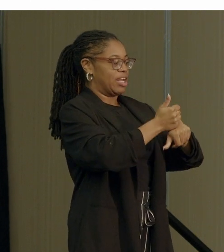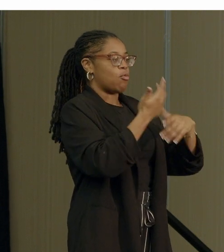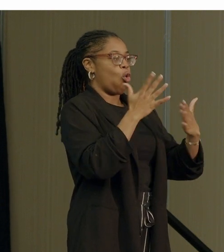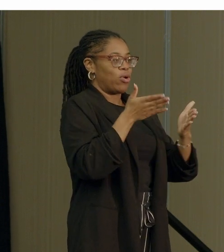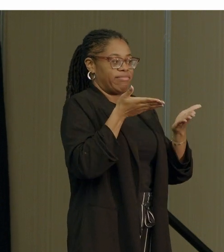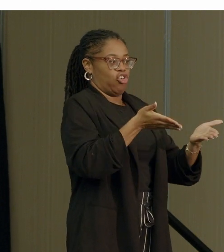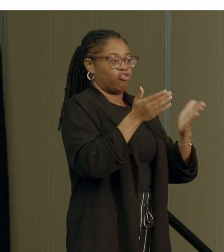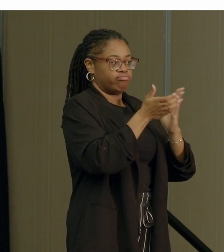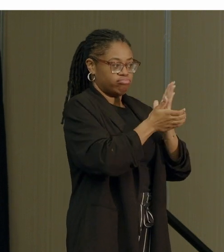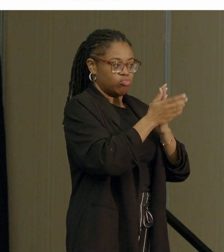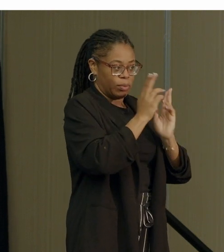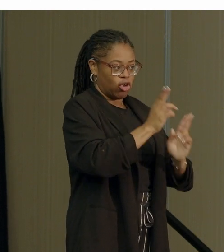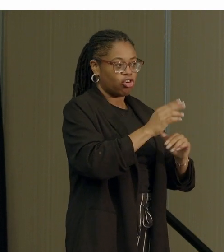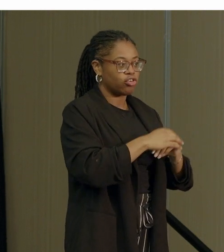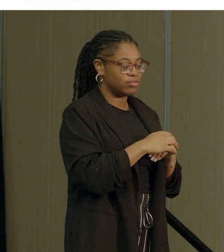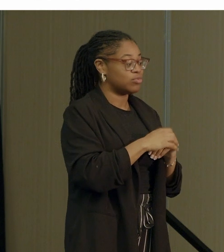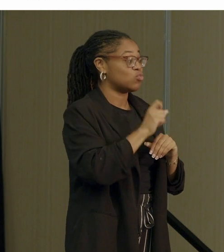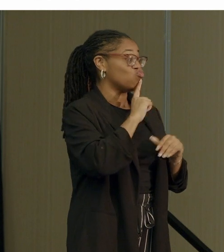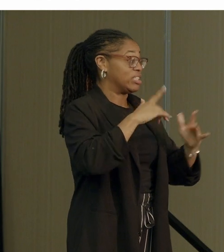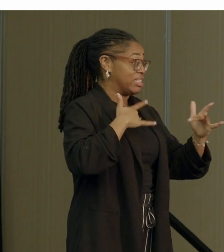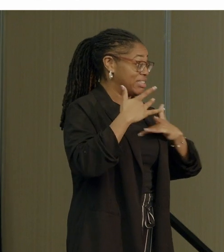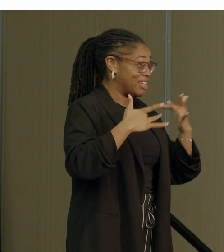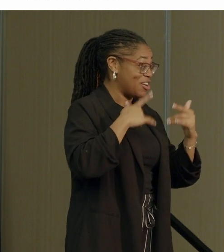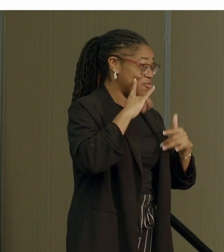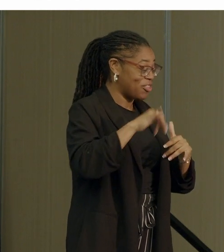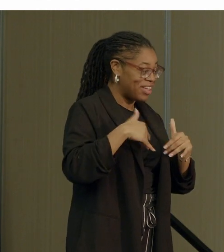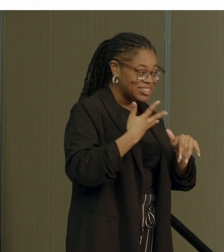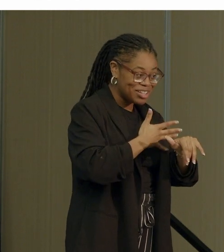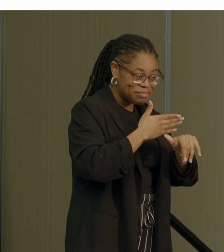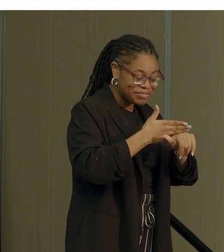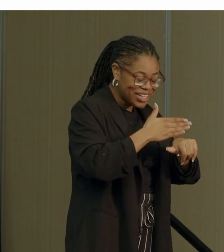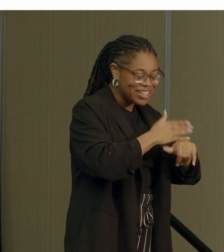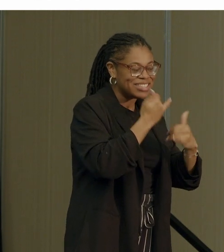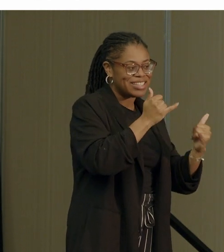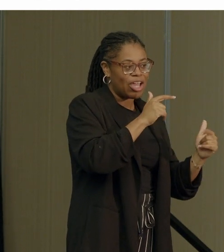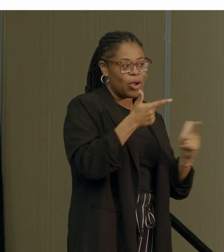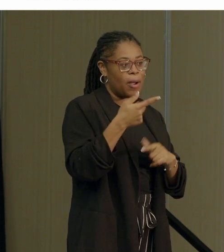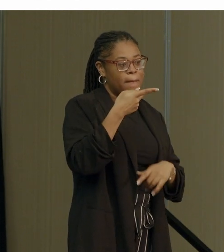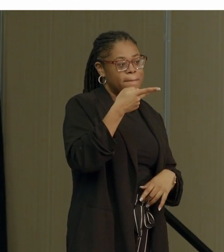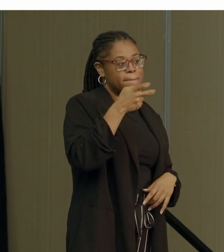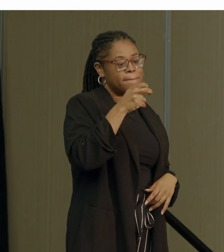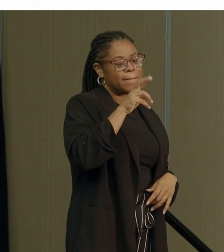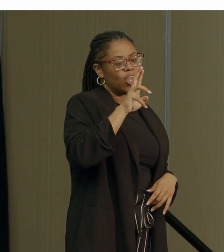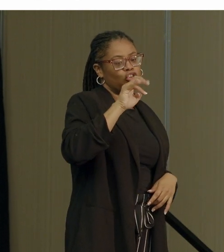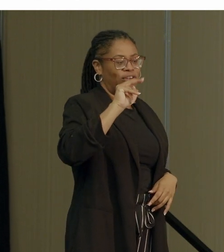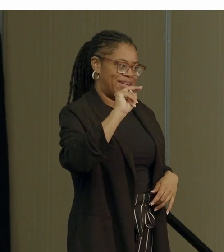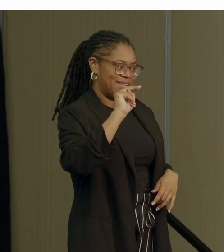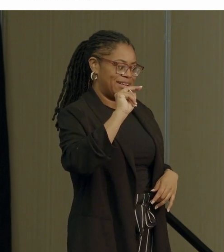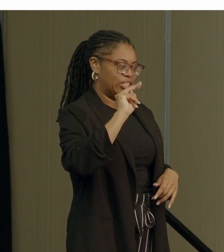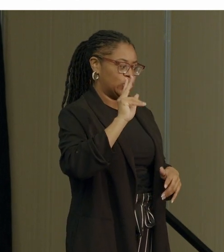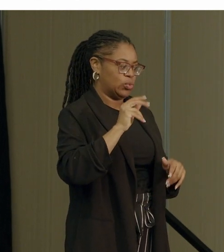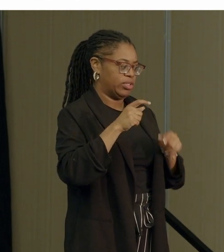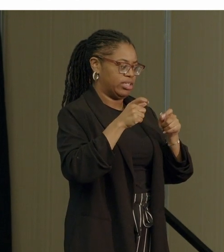will be honored. So very excited about these updates. Now I'm going to turn it back to Perrin to continue this.